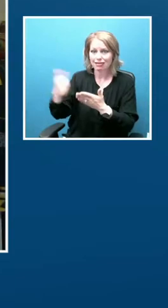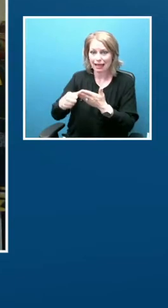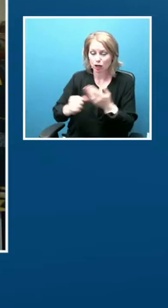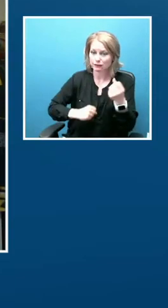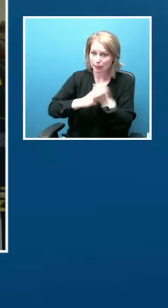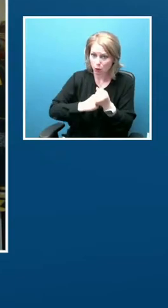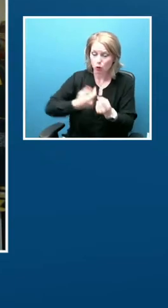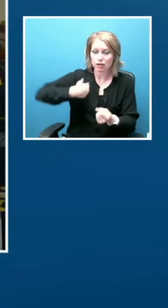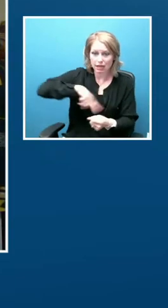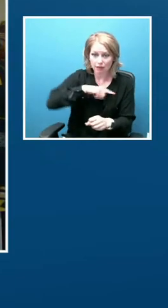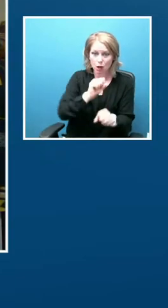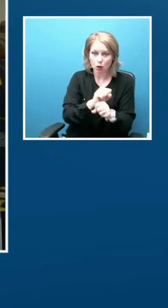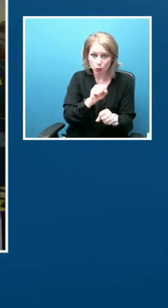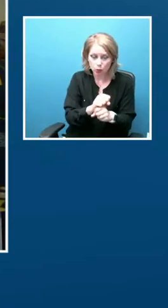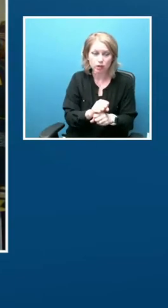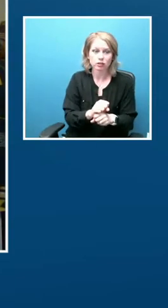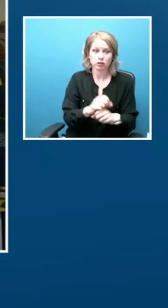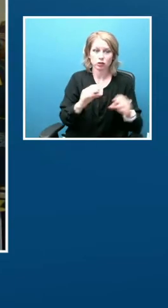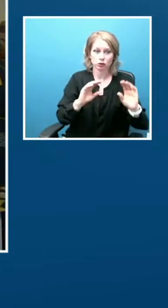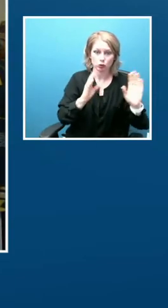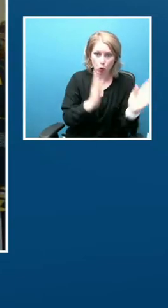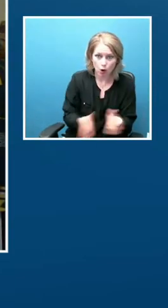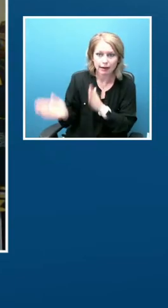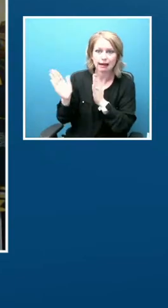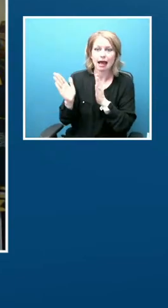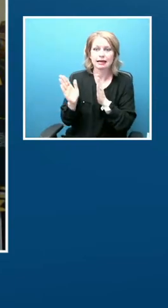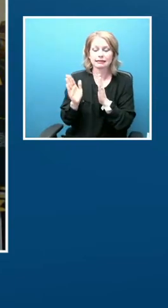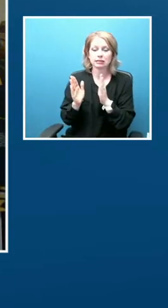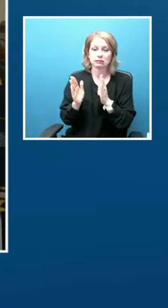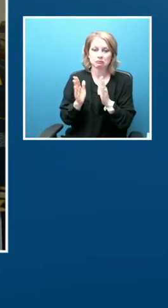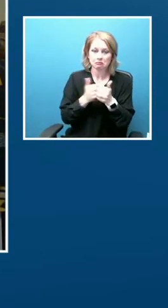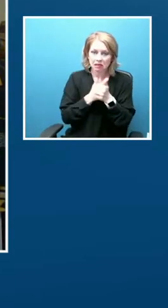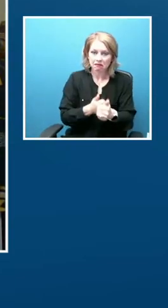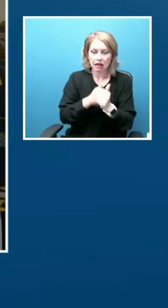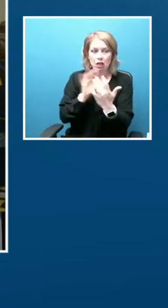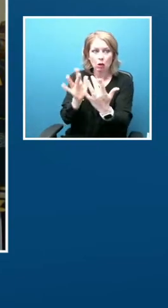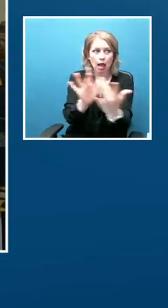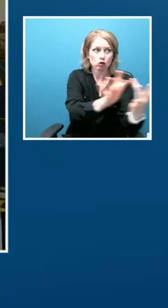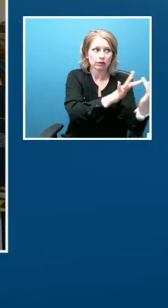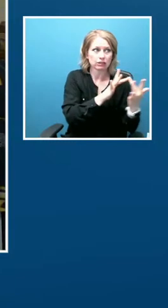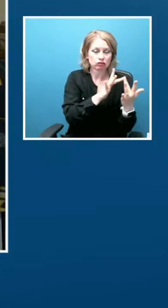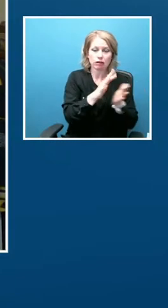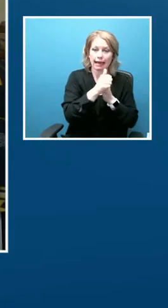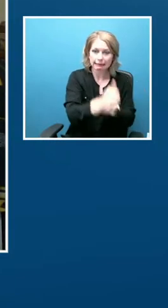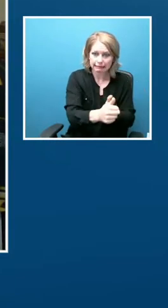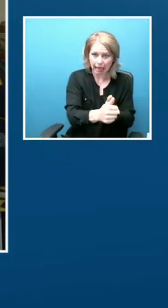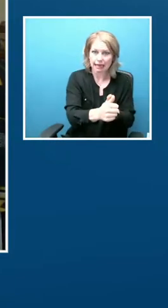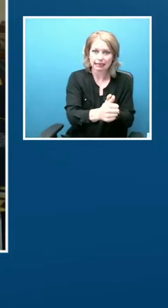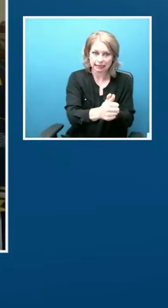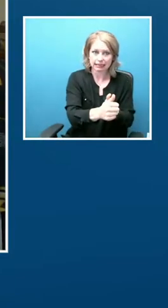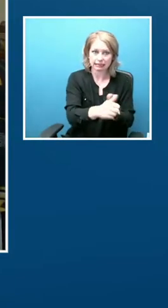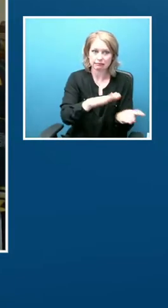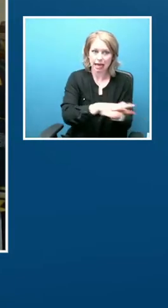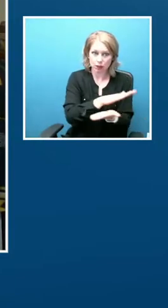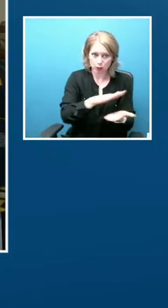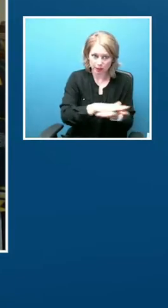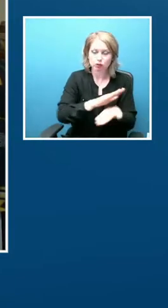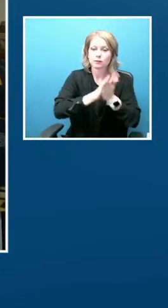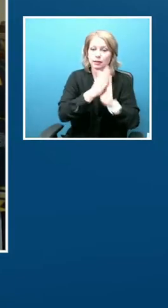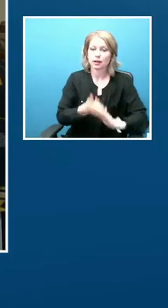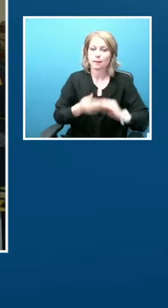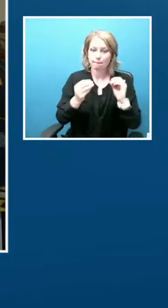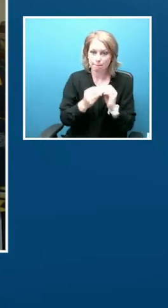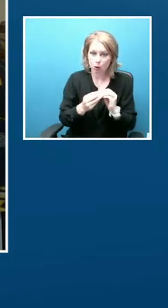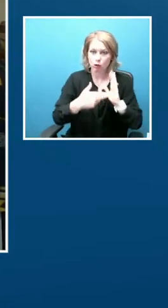to organize, conduct outreach, and improve the guiding documents of their state party to become more representative